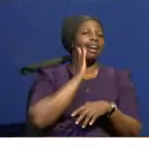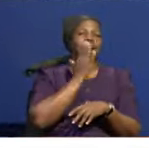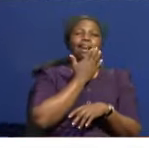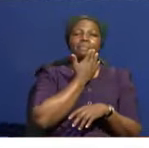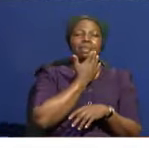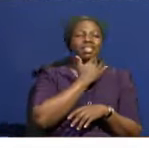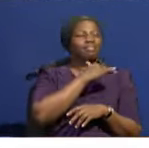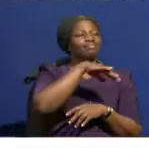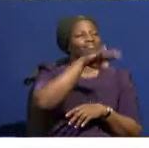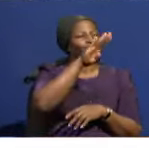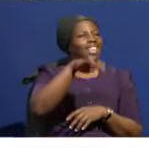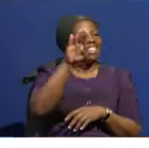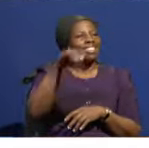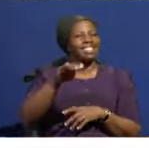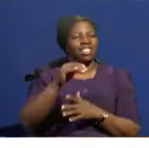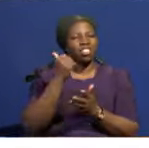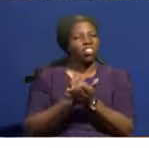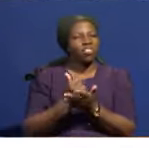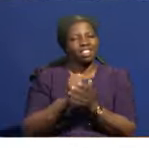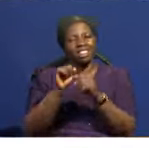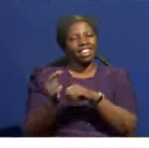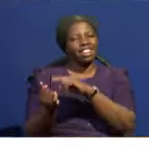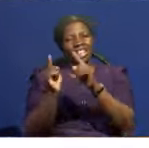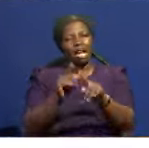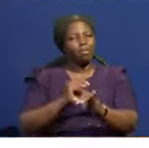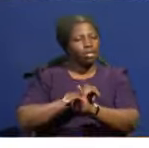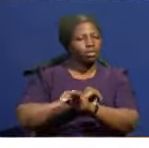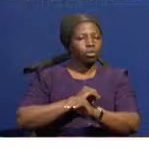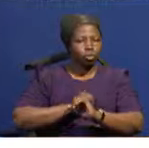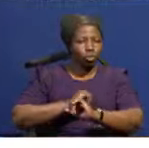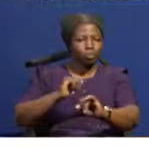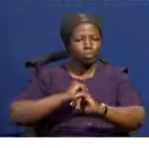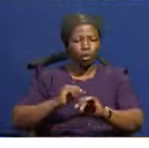office. They can come and sweep the streets. That way, we